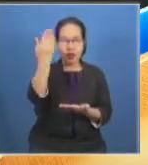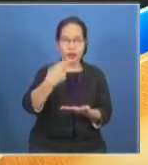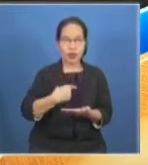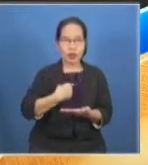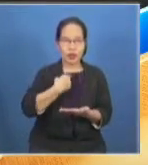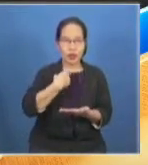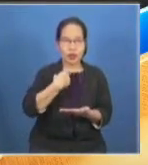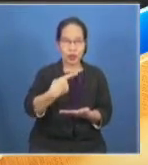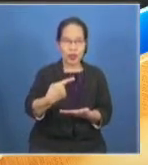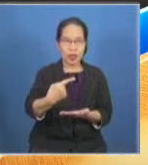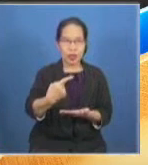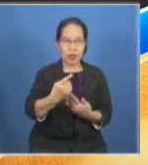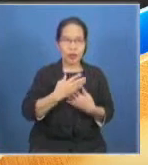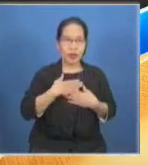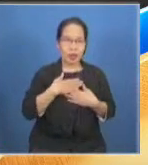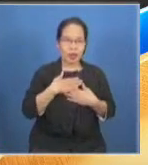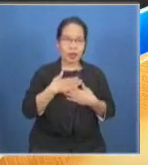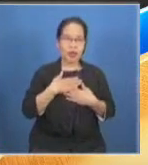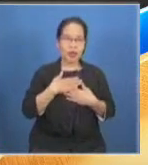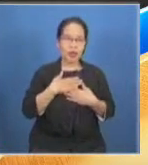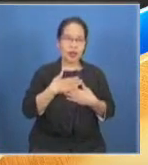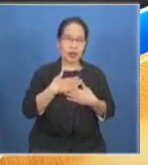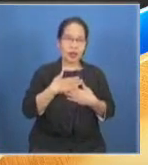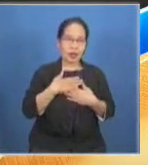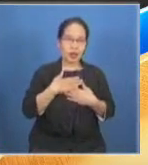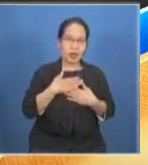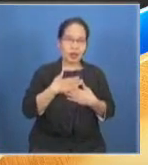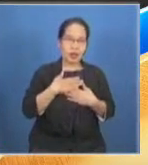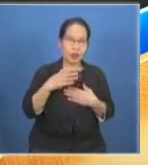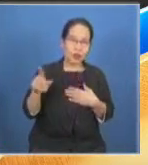56:8 of Psalms,